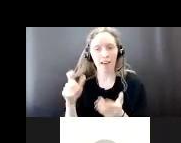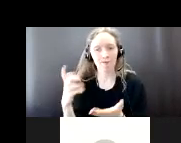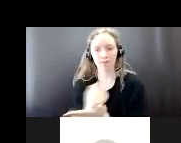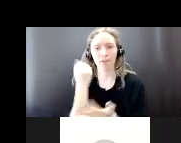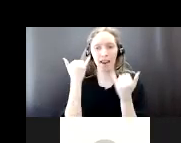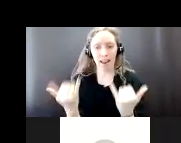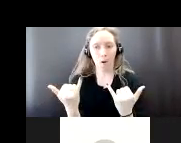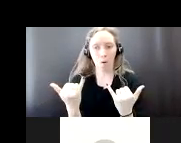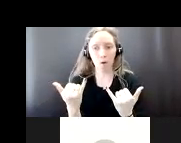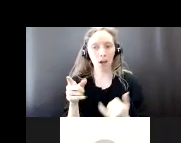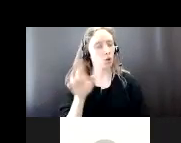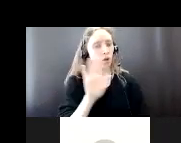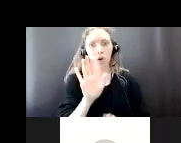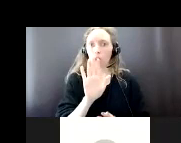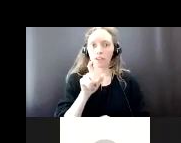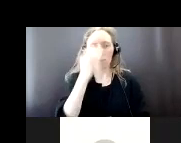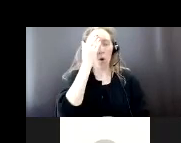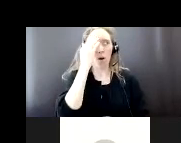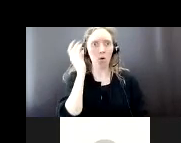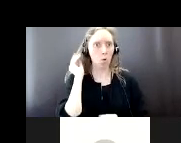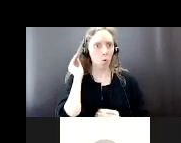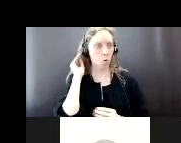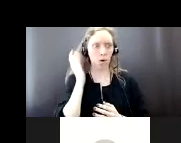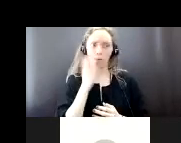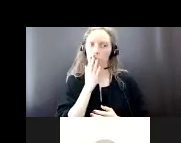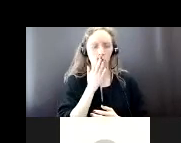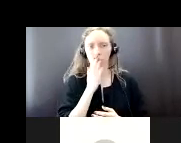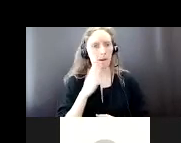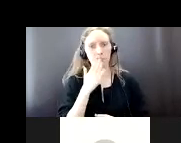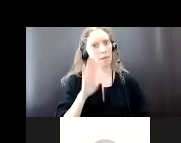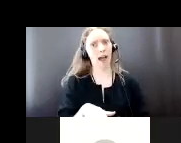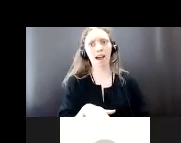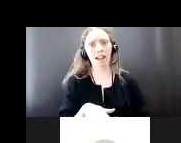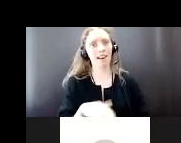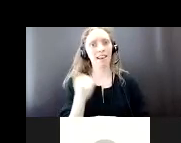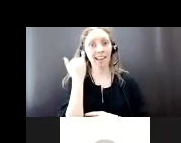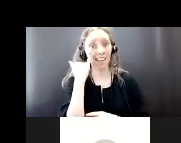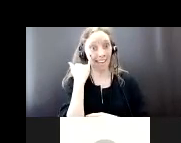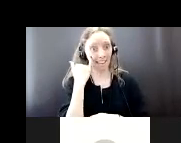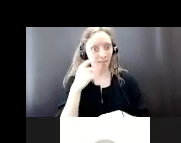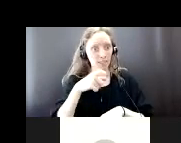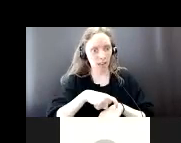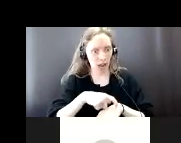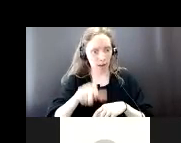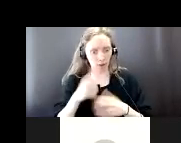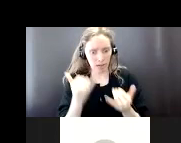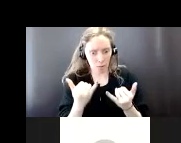the opportunity, because you want to have time to think about it. You don't want to rush into something that may not be such a good